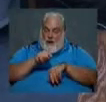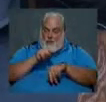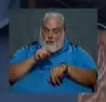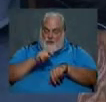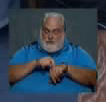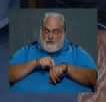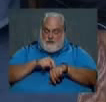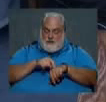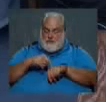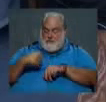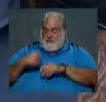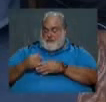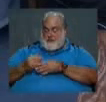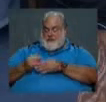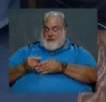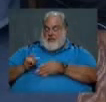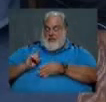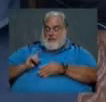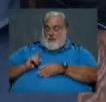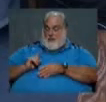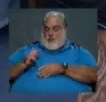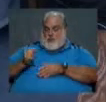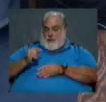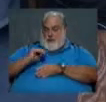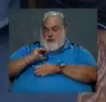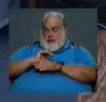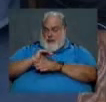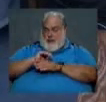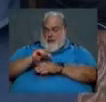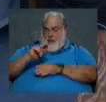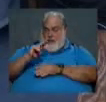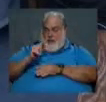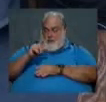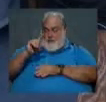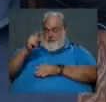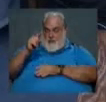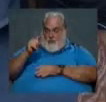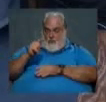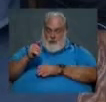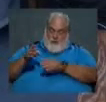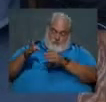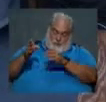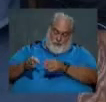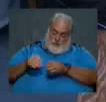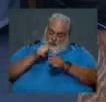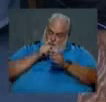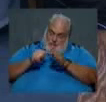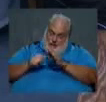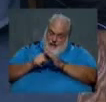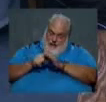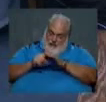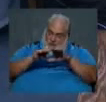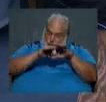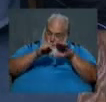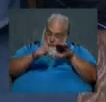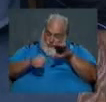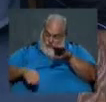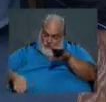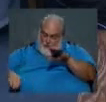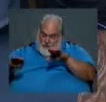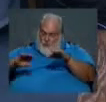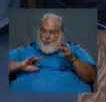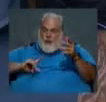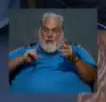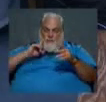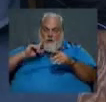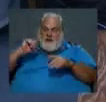Just Tuesday night, August the 1st, there was a person hiding out in the ravine right next to the house, waiting for a taxi cab to